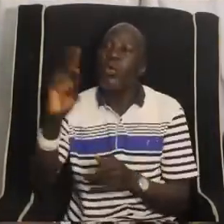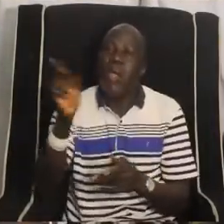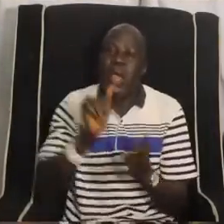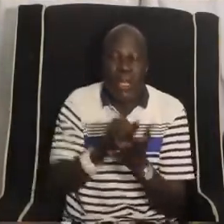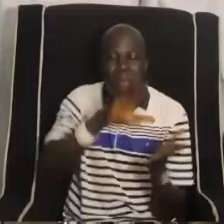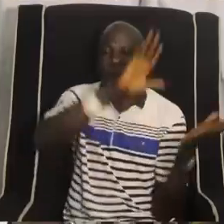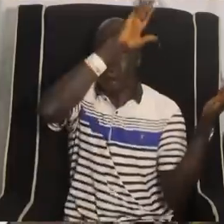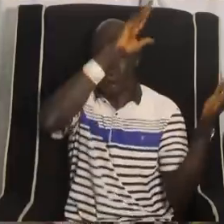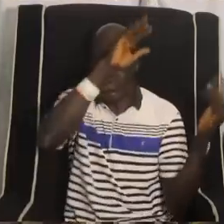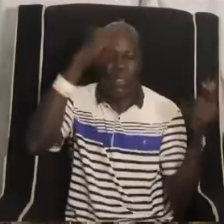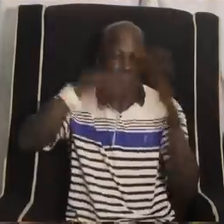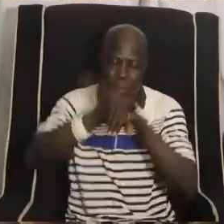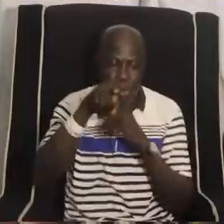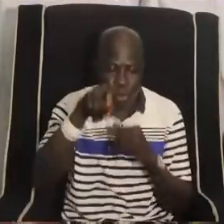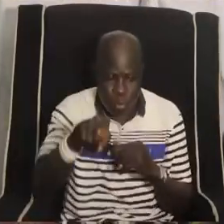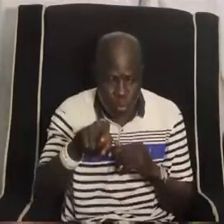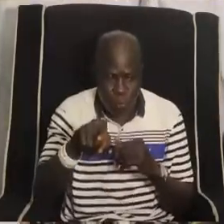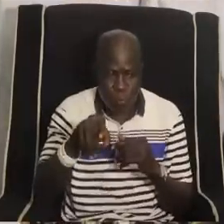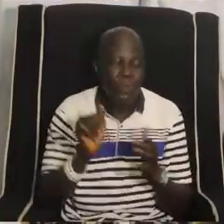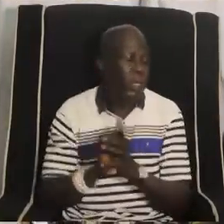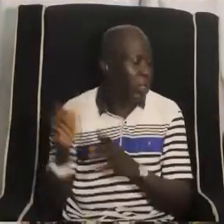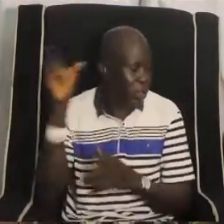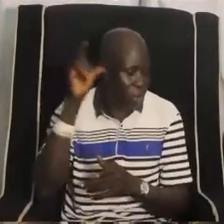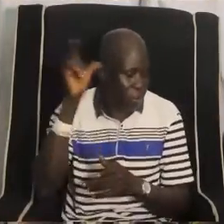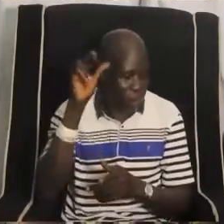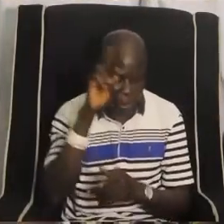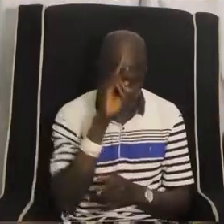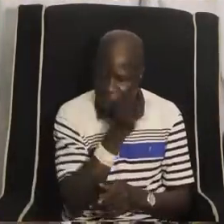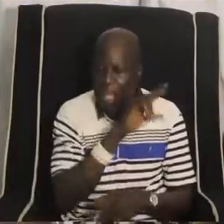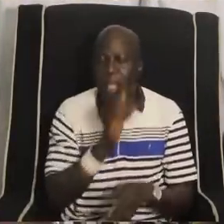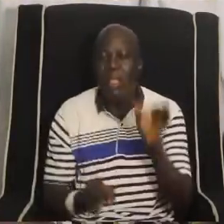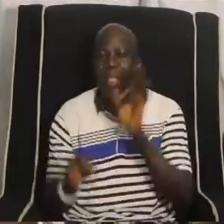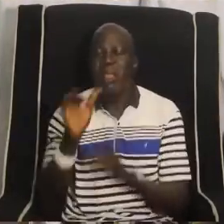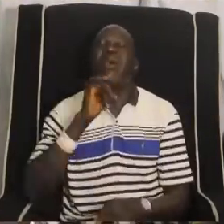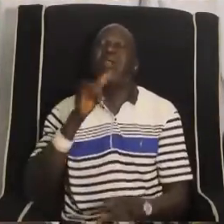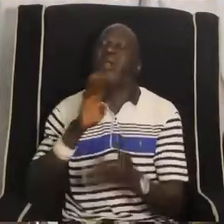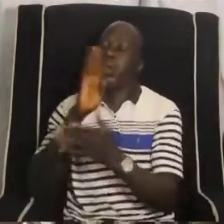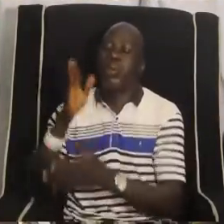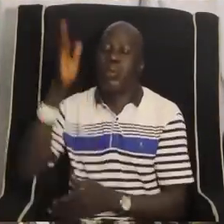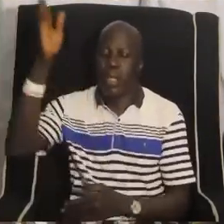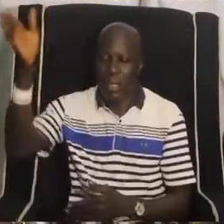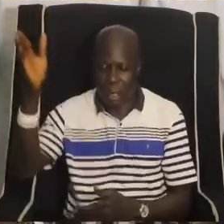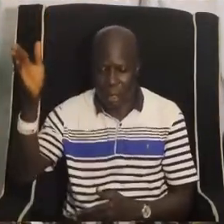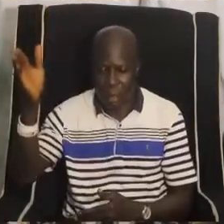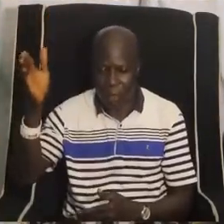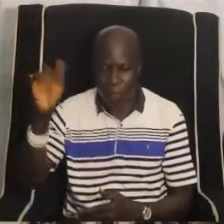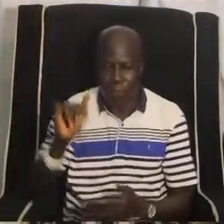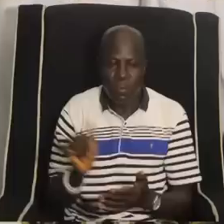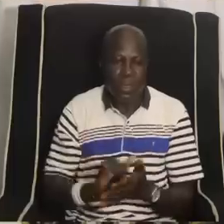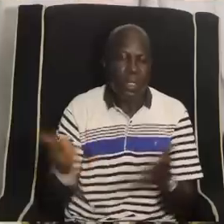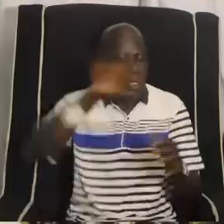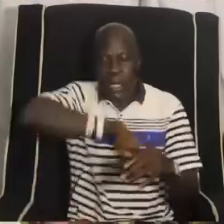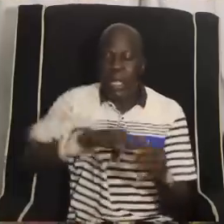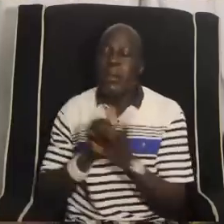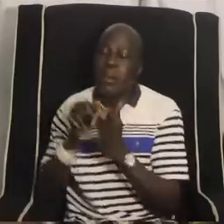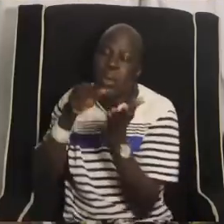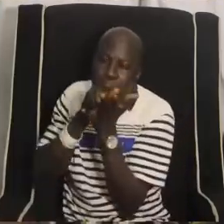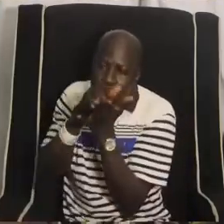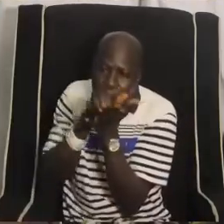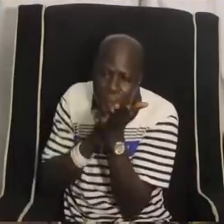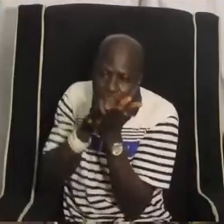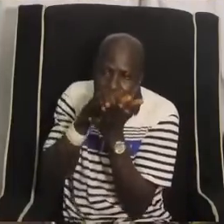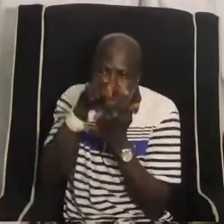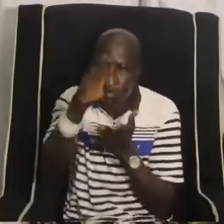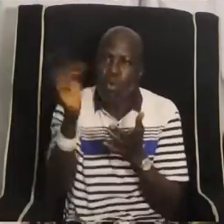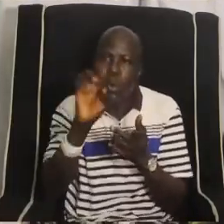are expecting you. Ibi tí wọ́n ti retí rẹ. Ẹ gbọ́ mi sá. Listen to me, sir. Tó o bá tí ì dé bẹ́ẹ̀. If you've not been there. Wọ́n lè máa yẹ̀yẹ́ ibi tó wà. They may be bunking